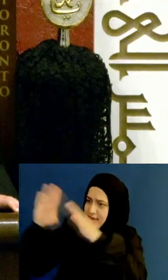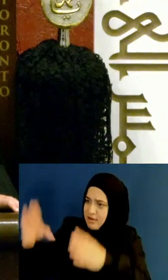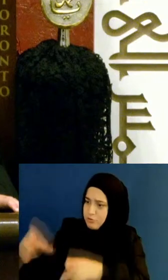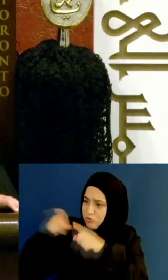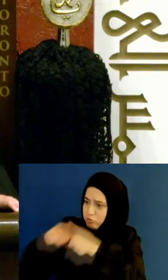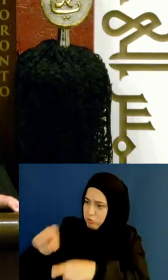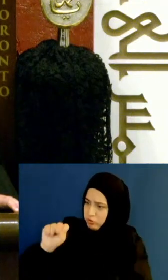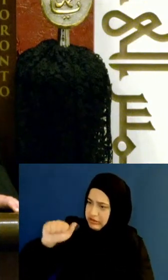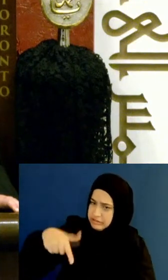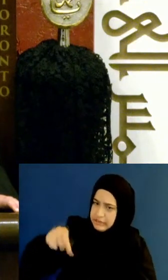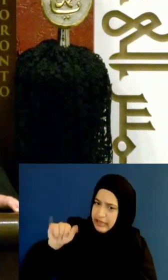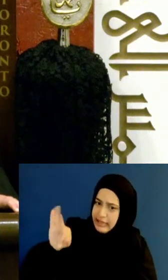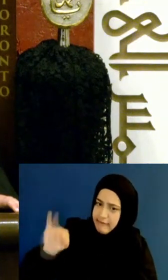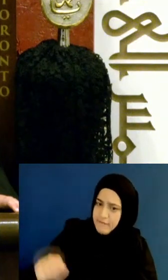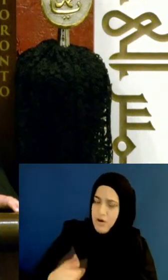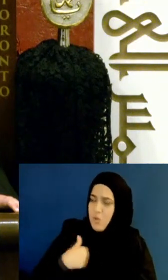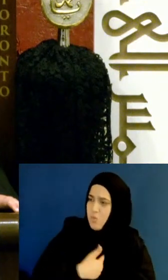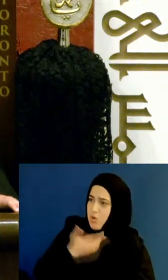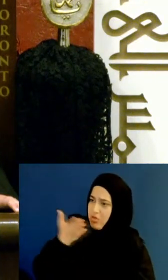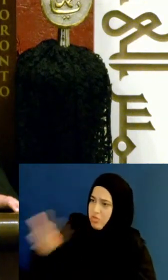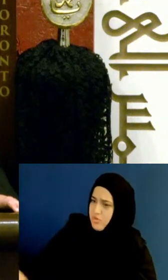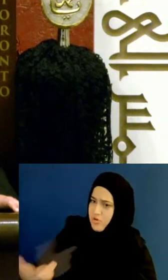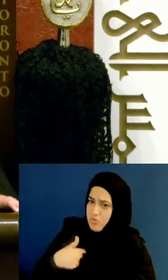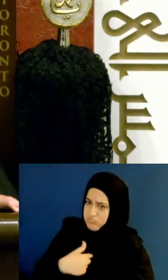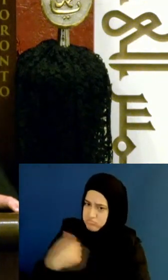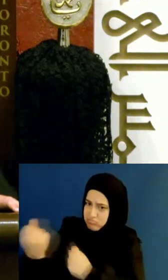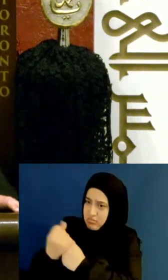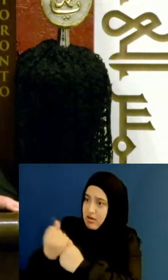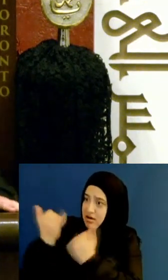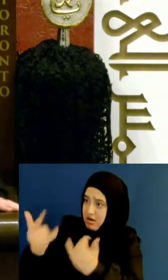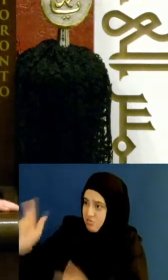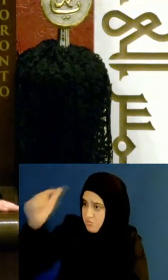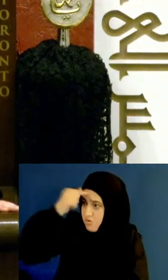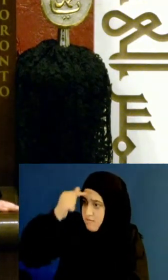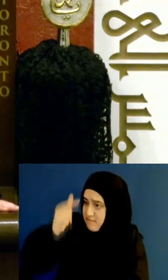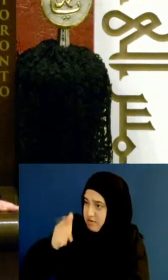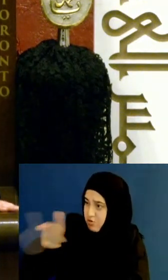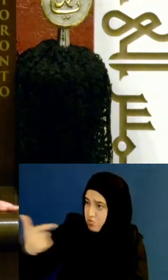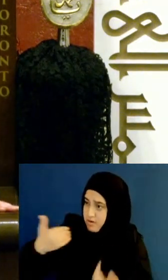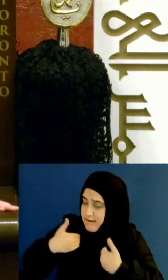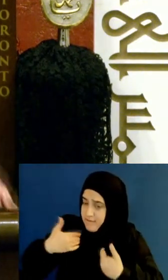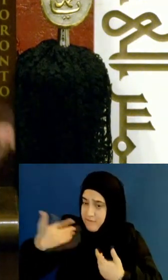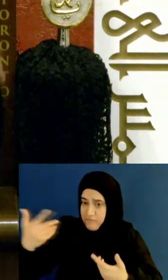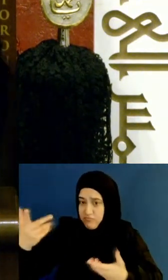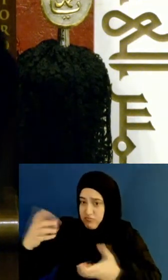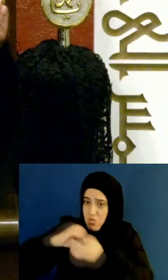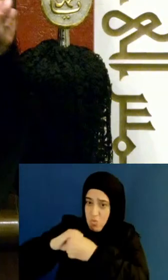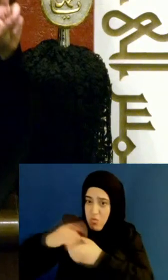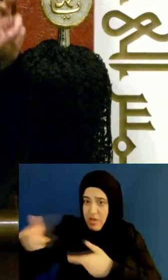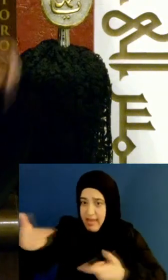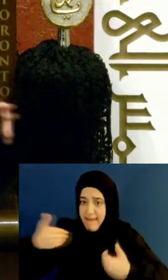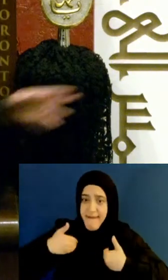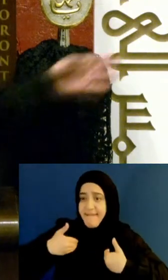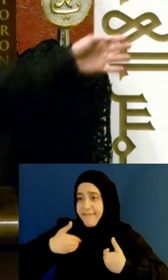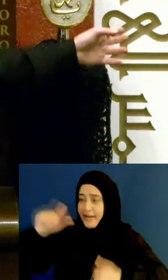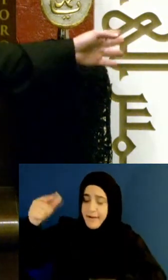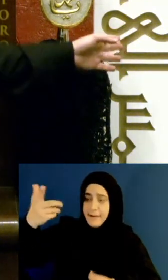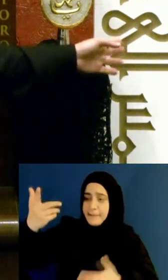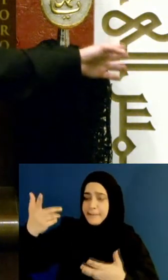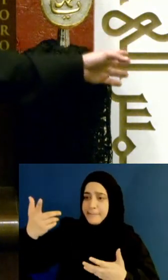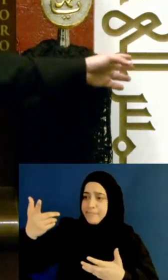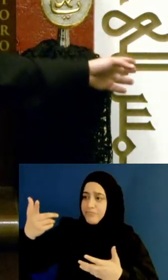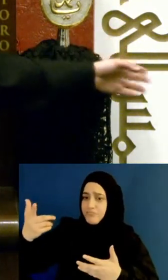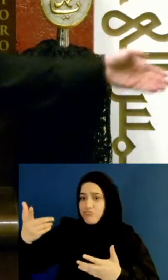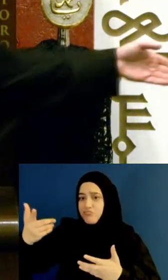formidable opposition. And now when government is in your hands, we get the same salary, the same stipend, the same respect as